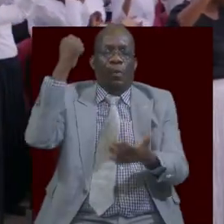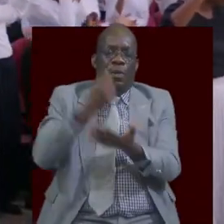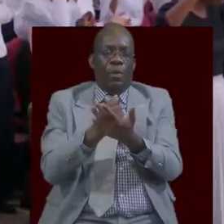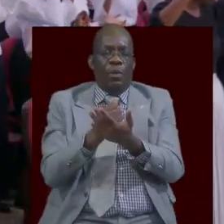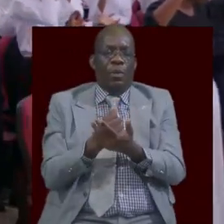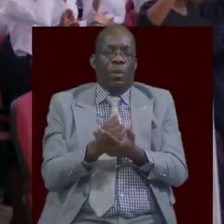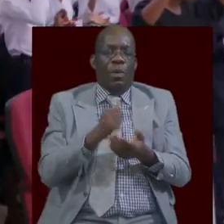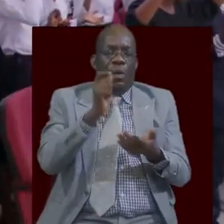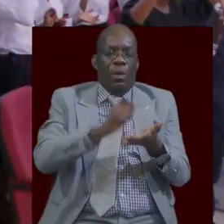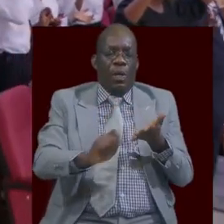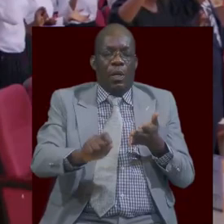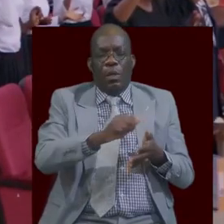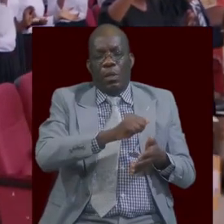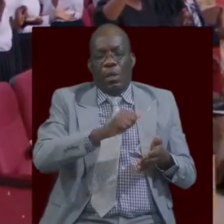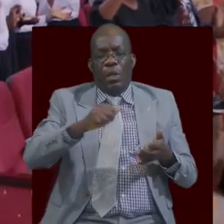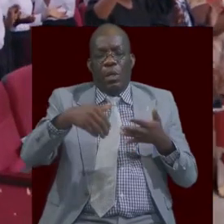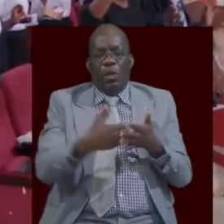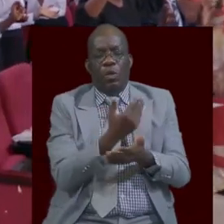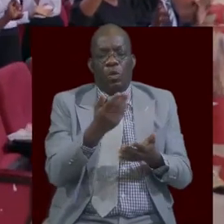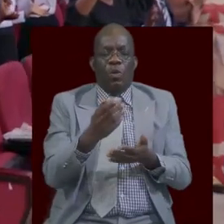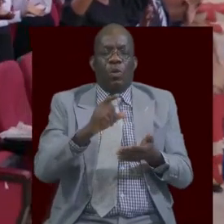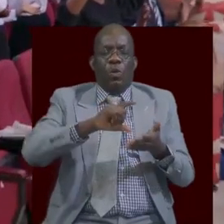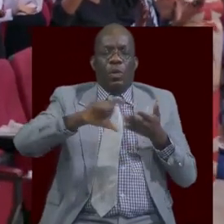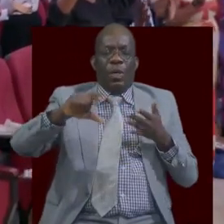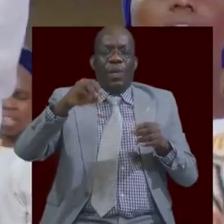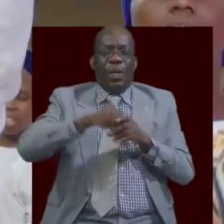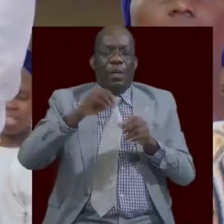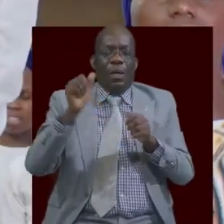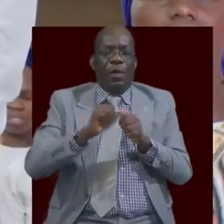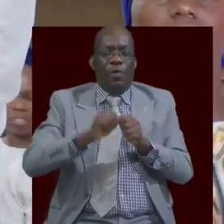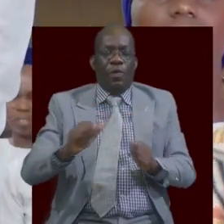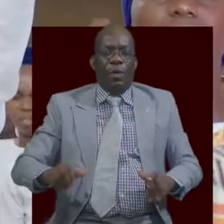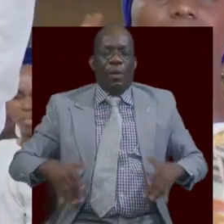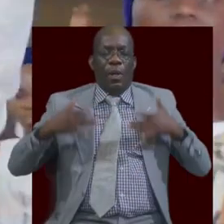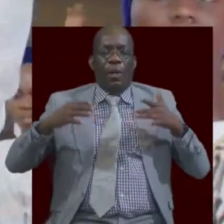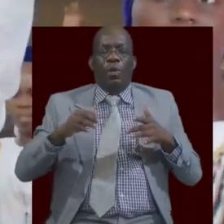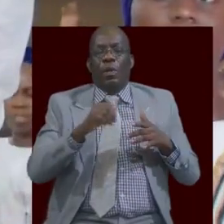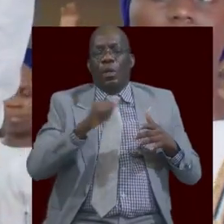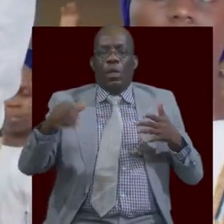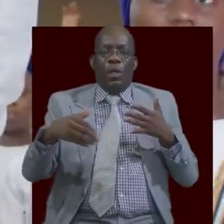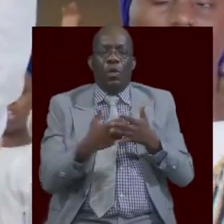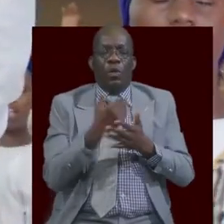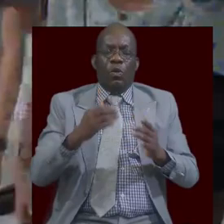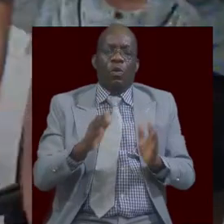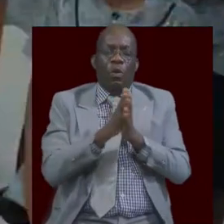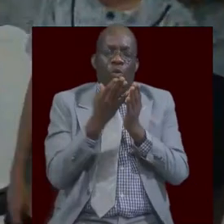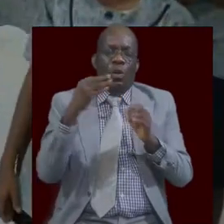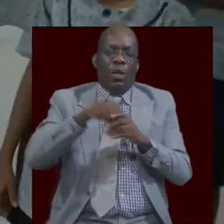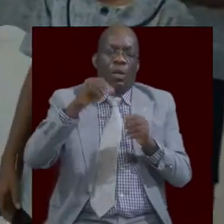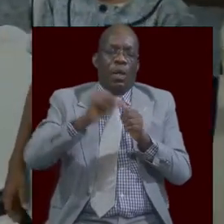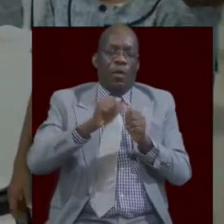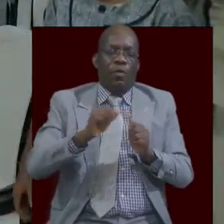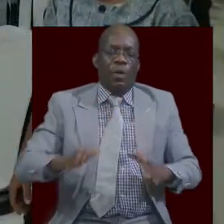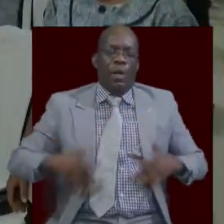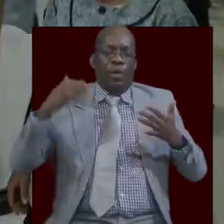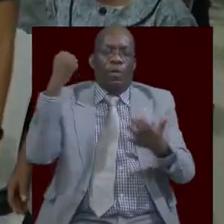Write a new chapter in every life, a new book in every life. Use